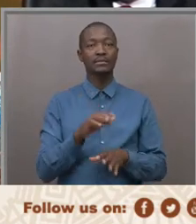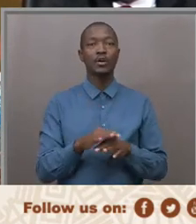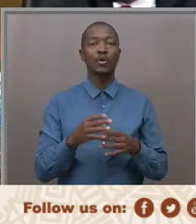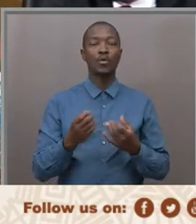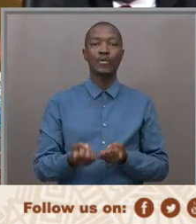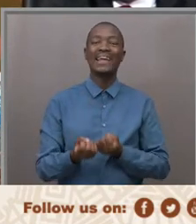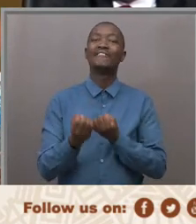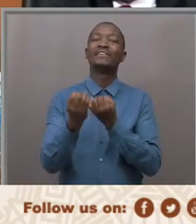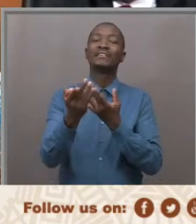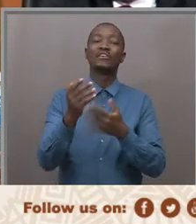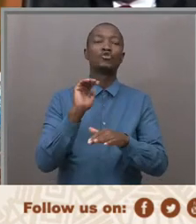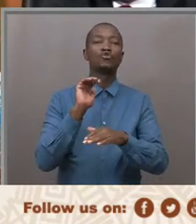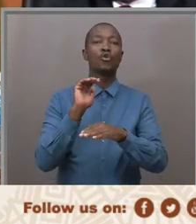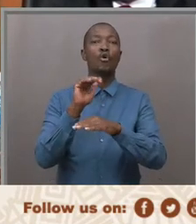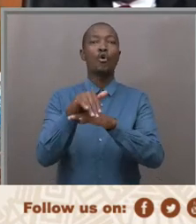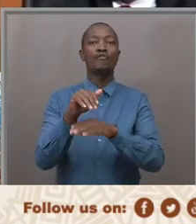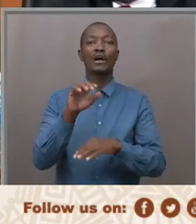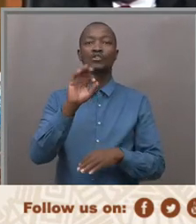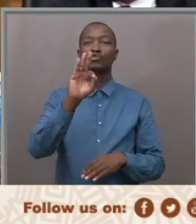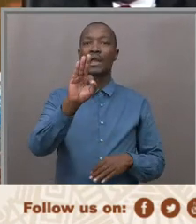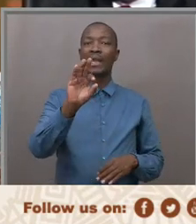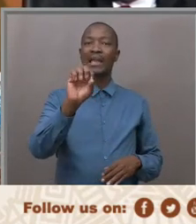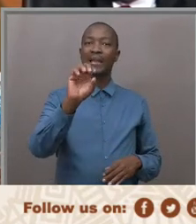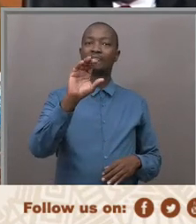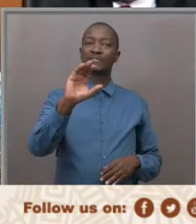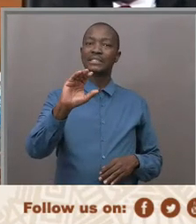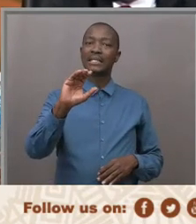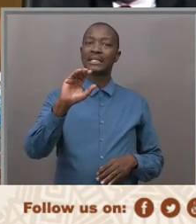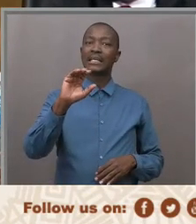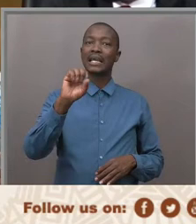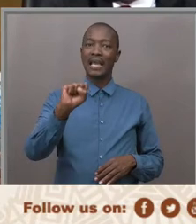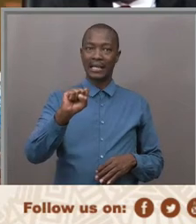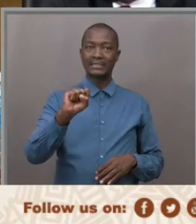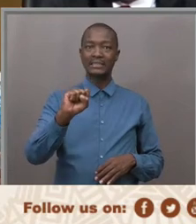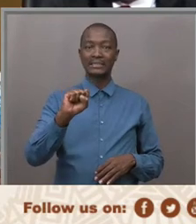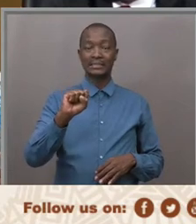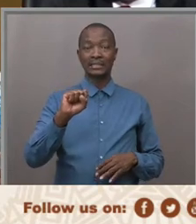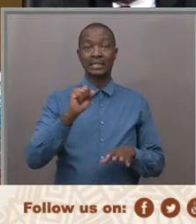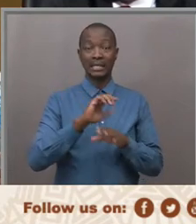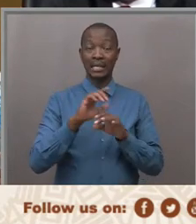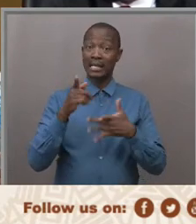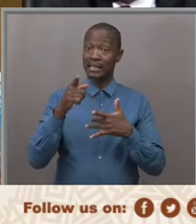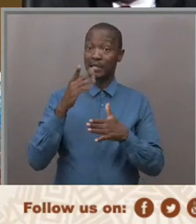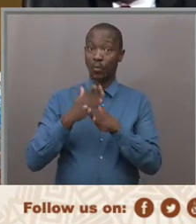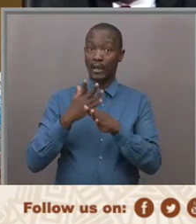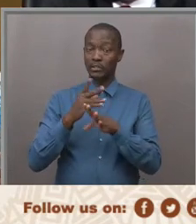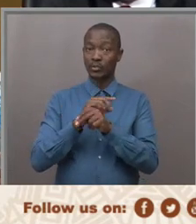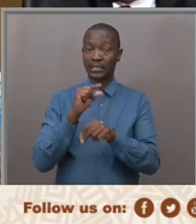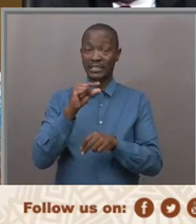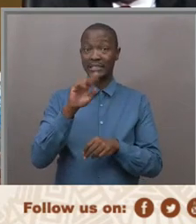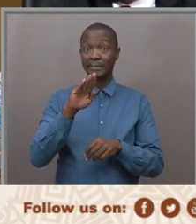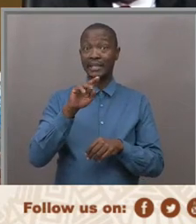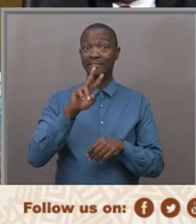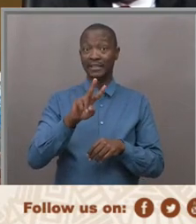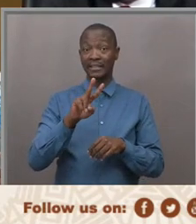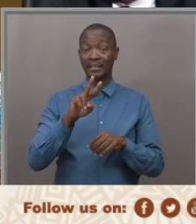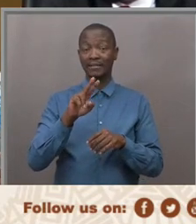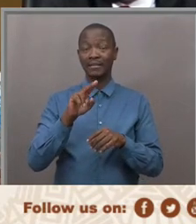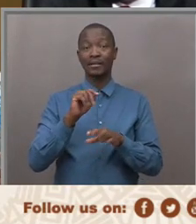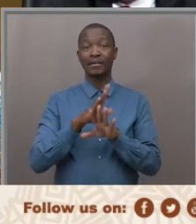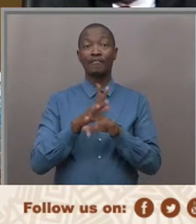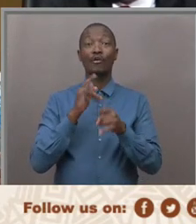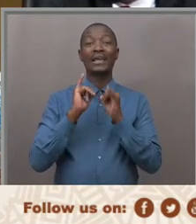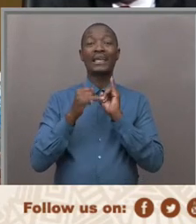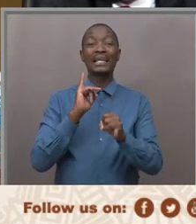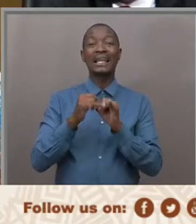handed over to the FCS, the Specialized Police Unit dealing with gender-based violence, for 11